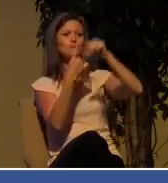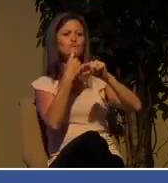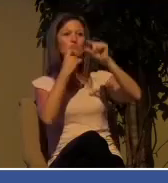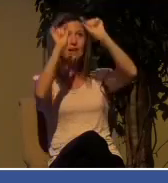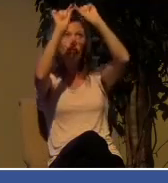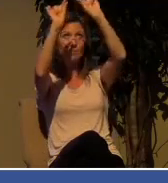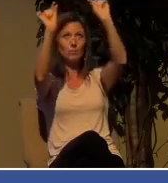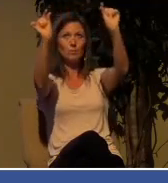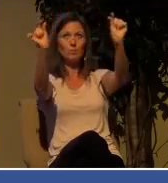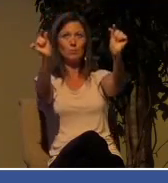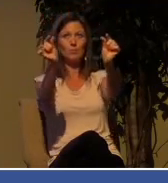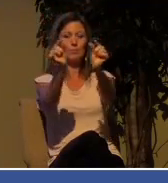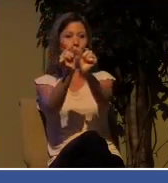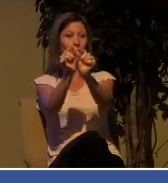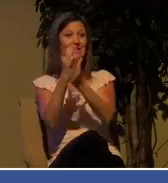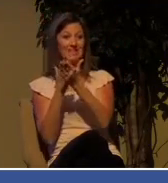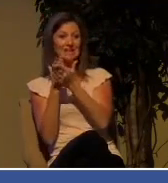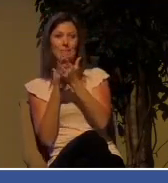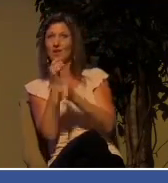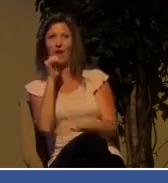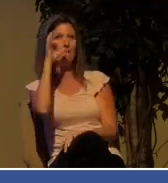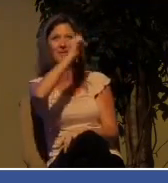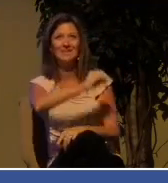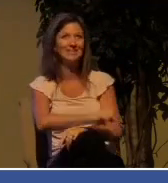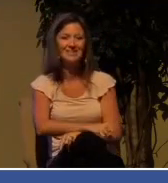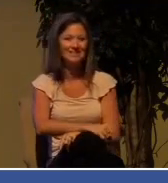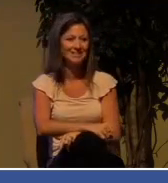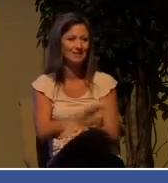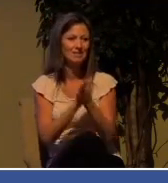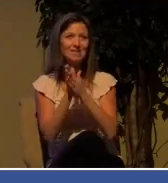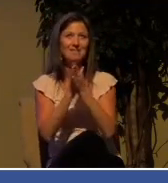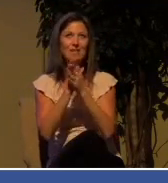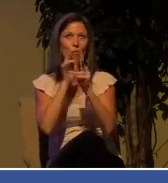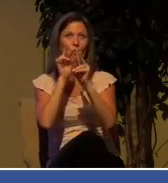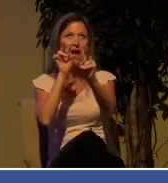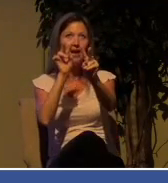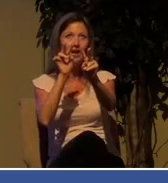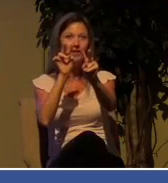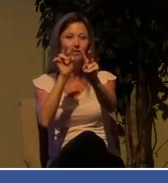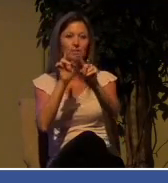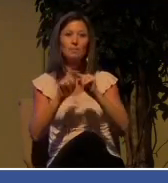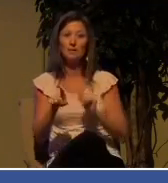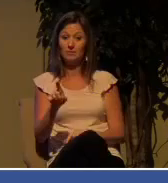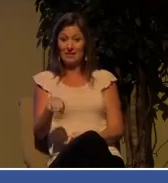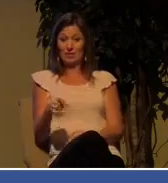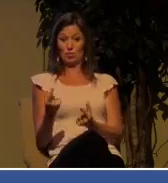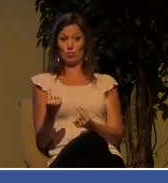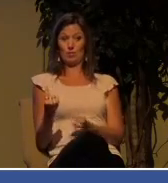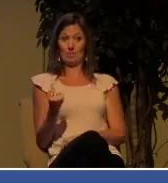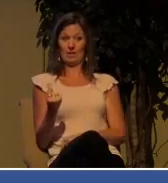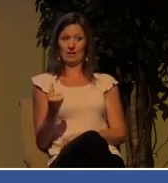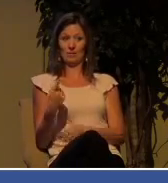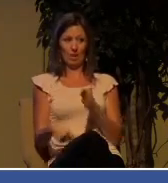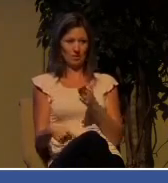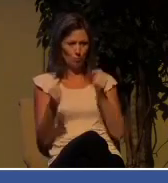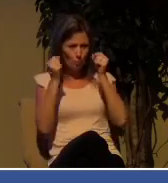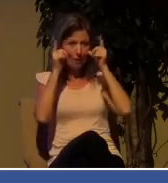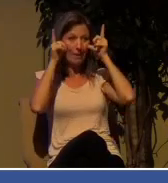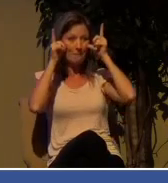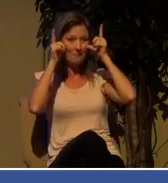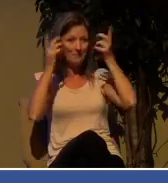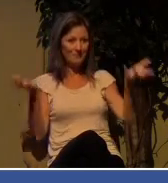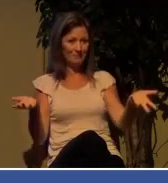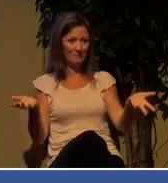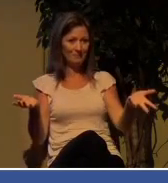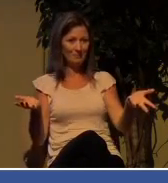out, but they had to do something. They had to get up. Well, what God